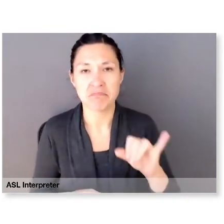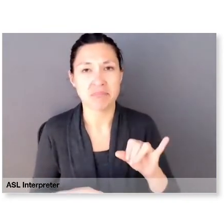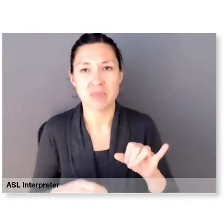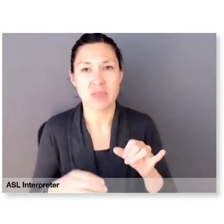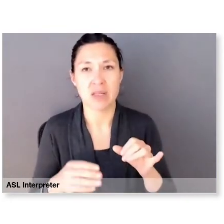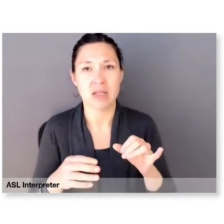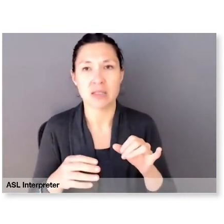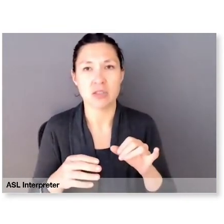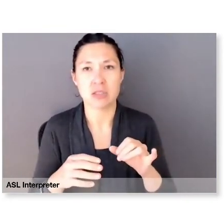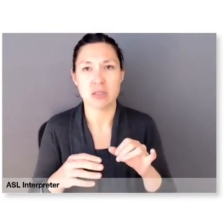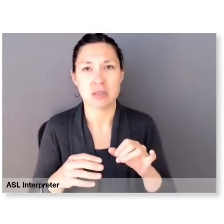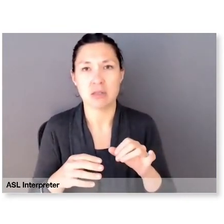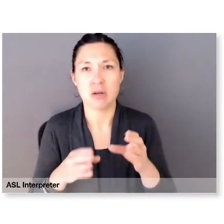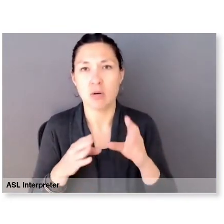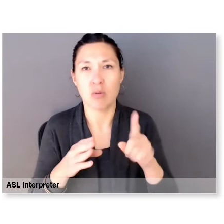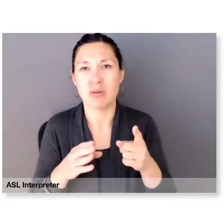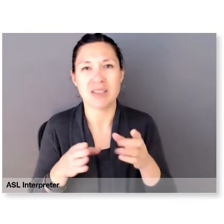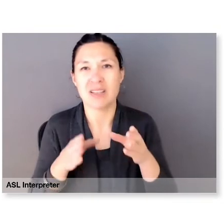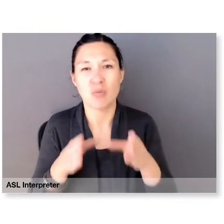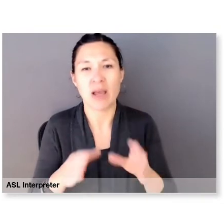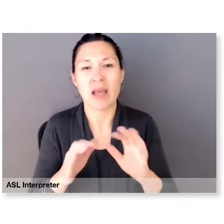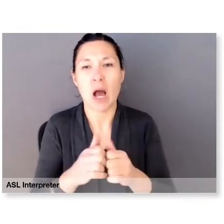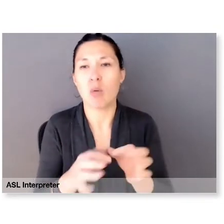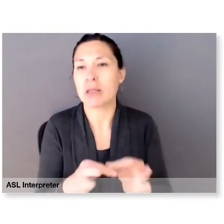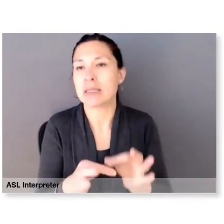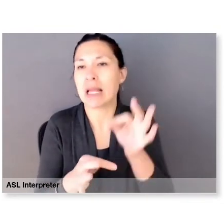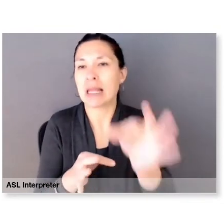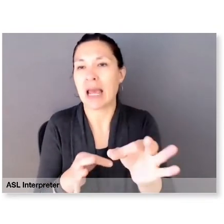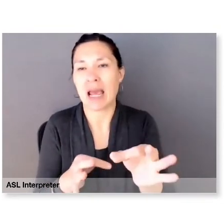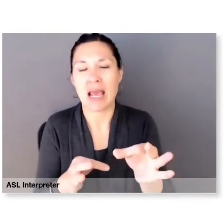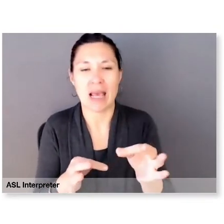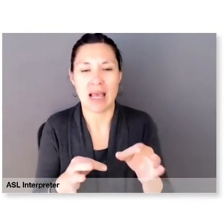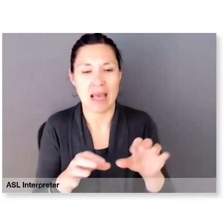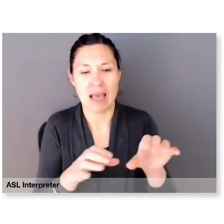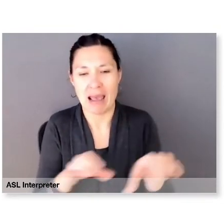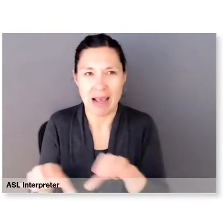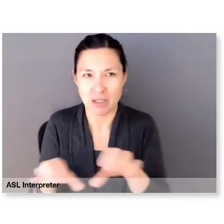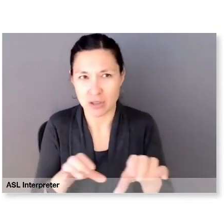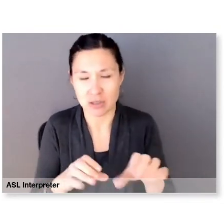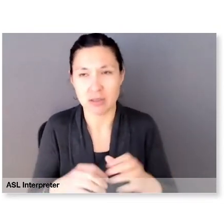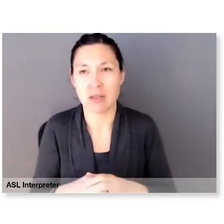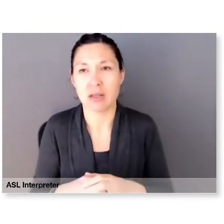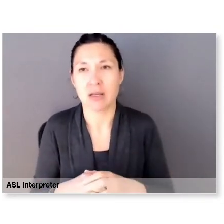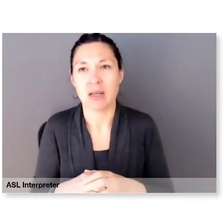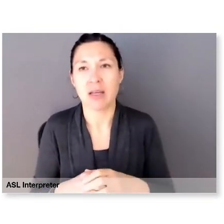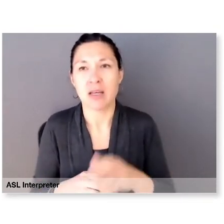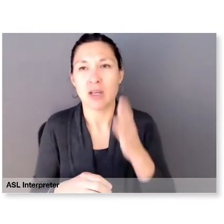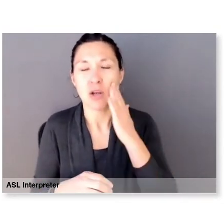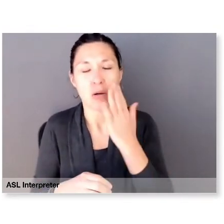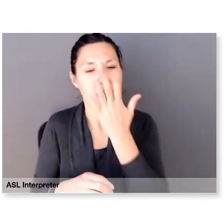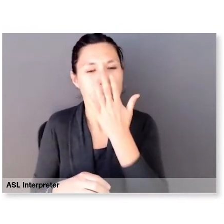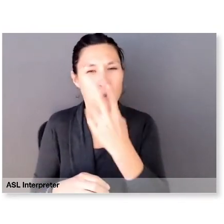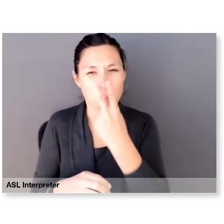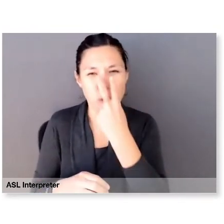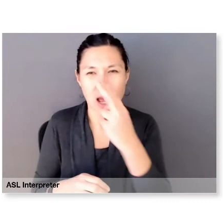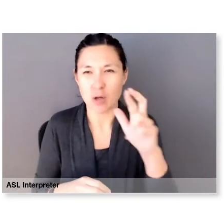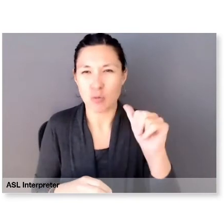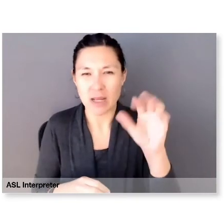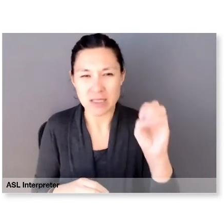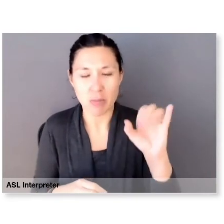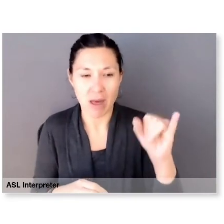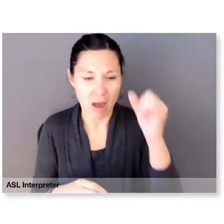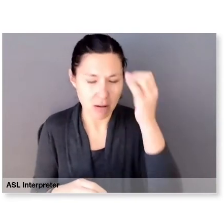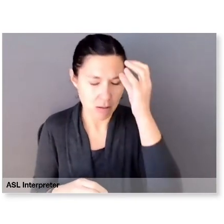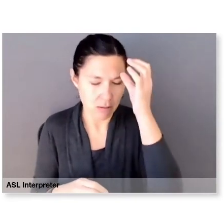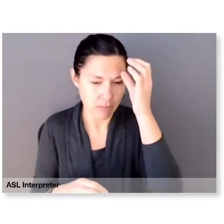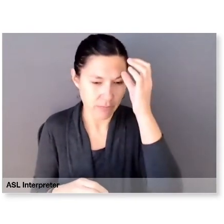action around it. Now, something I want to put in conversation with this idea of colorblind racism is that paying attention